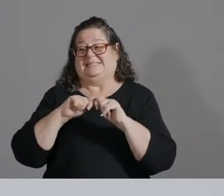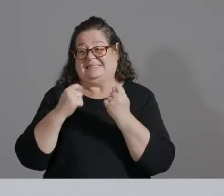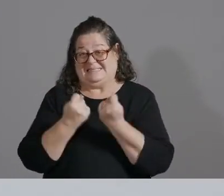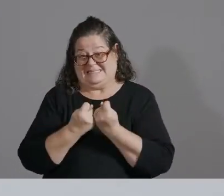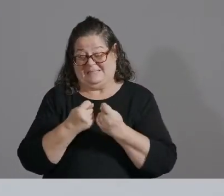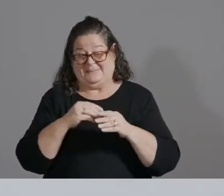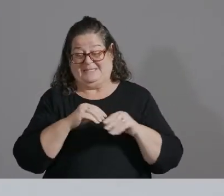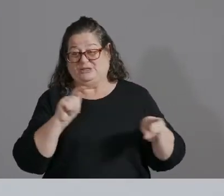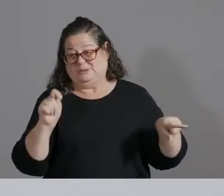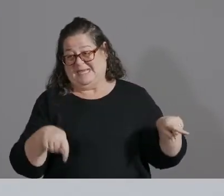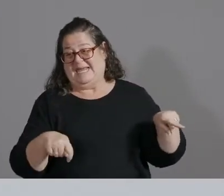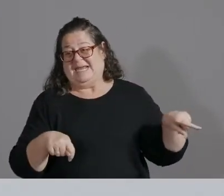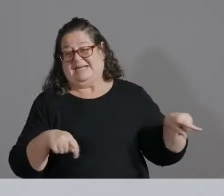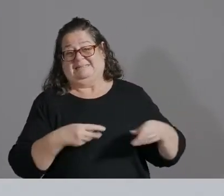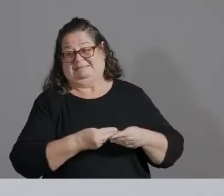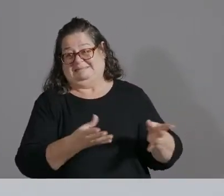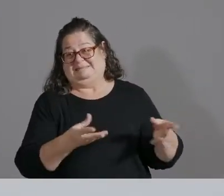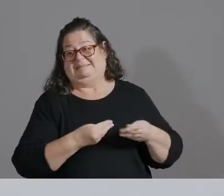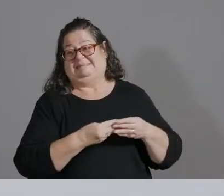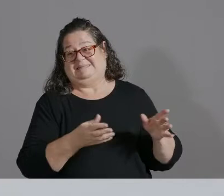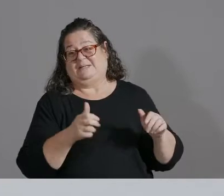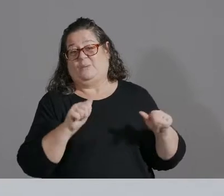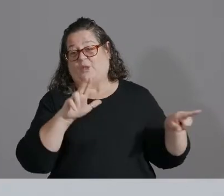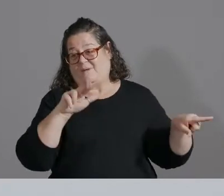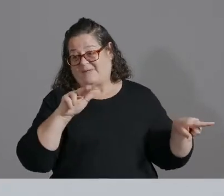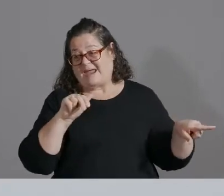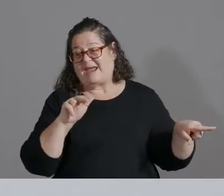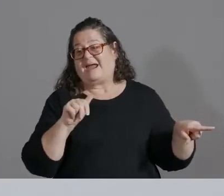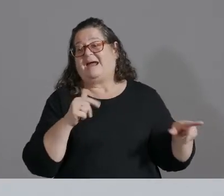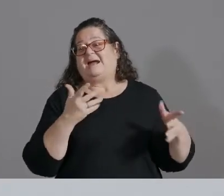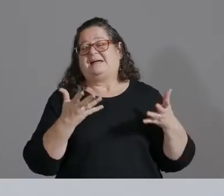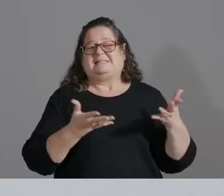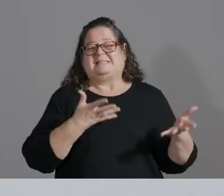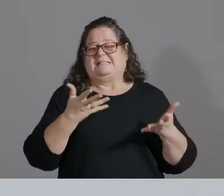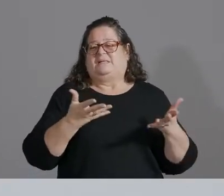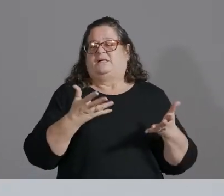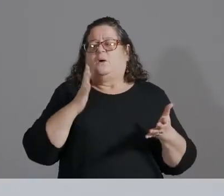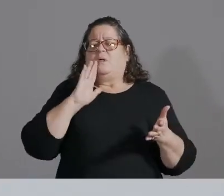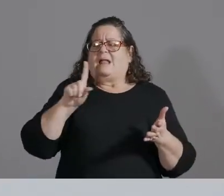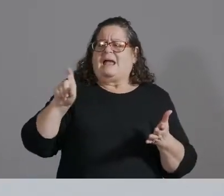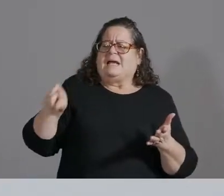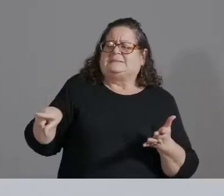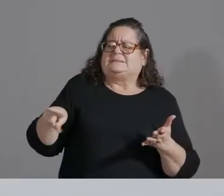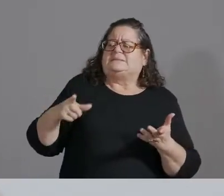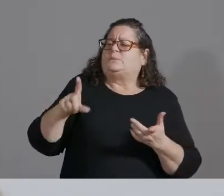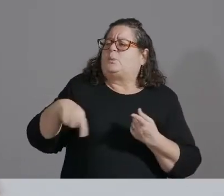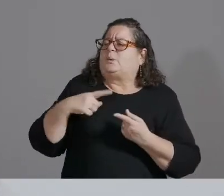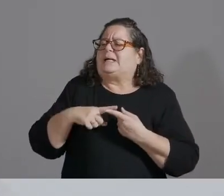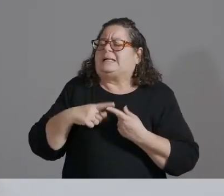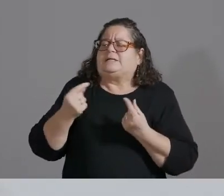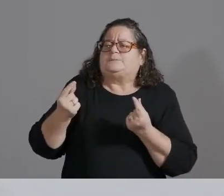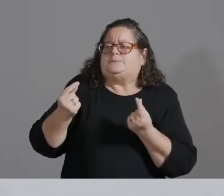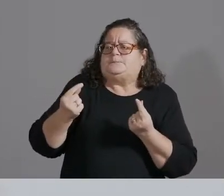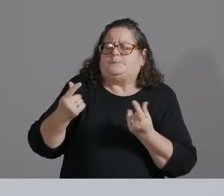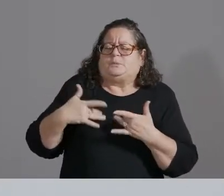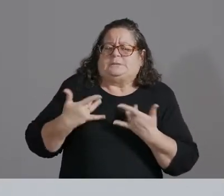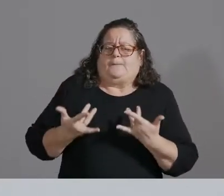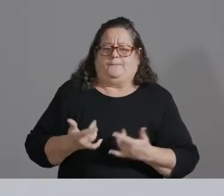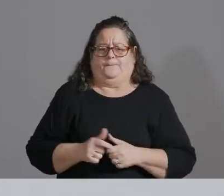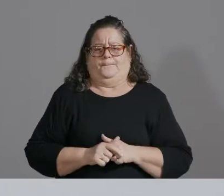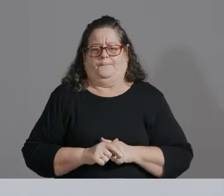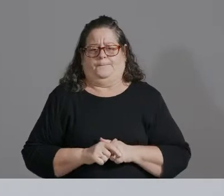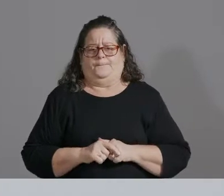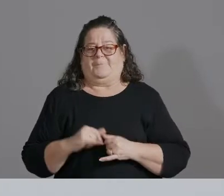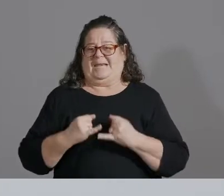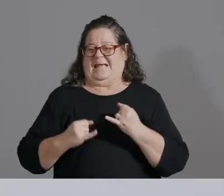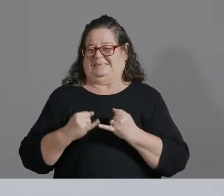management system like with the U of A. So let me ask them the time for that for you. Okay, and last question. Yeah. I haven't seen anything